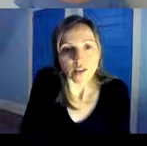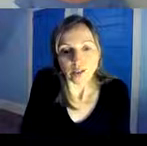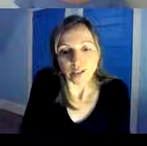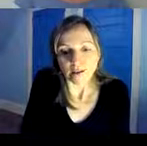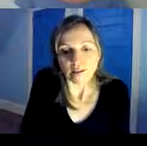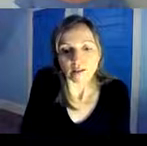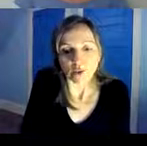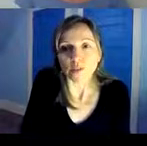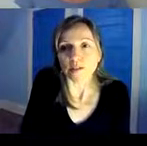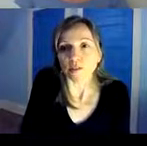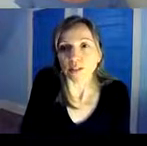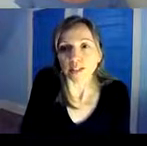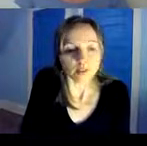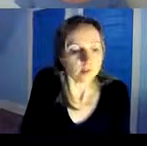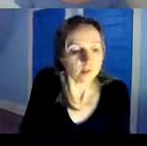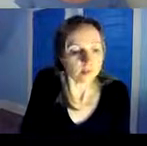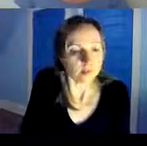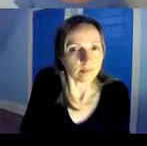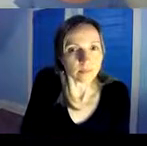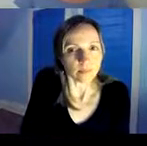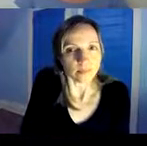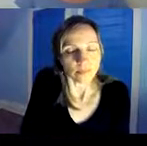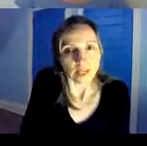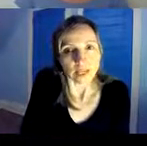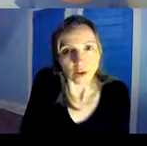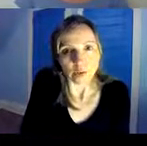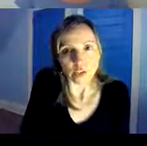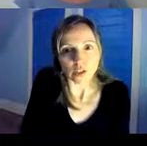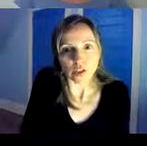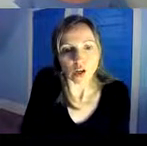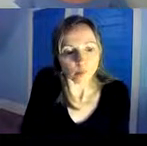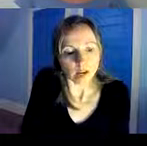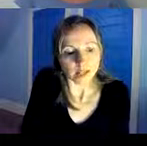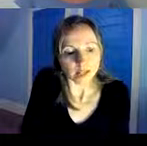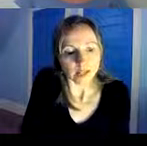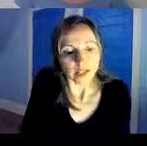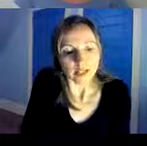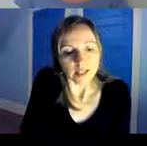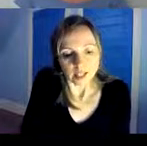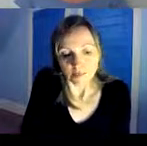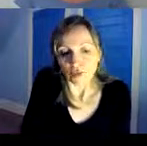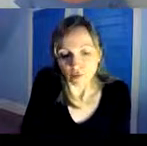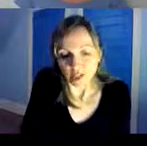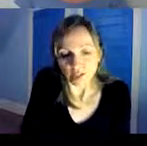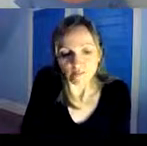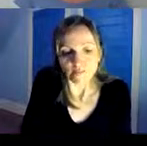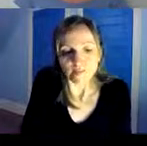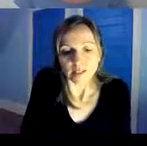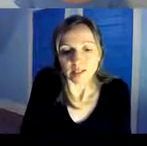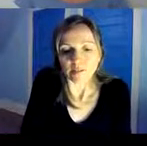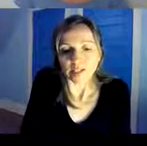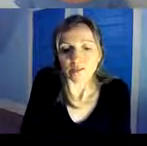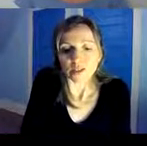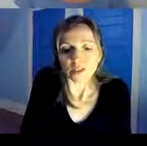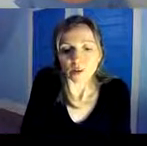waxy 3 to 5 lobed evergreen leaves. And goutweed, which is on the top right, is native to Eurasia.